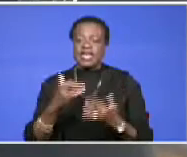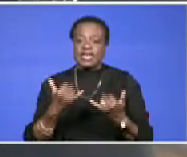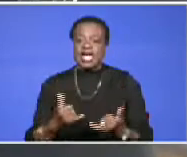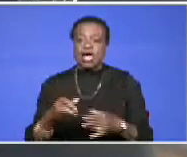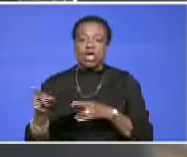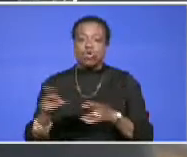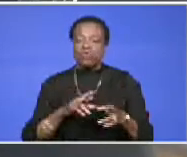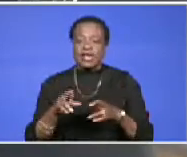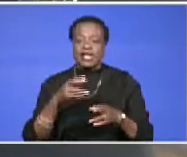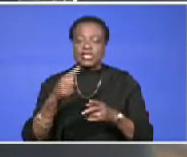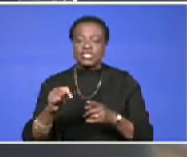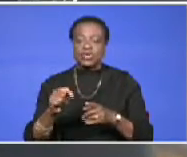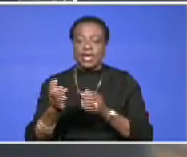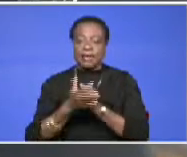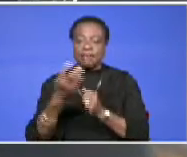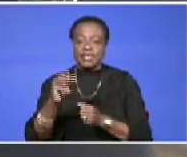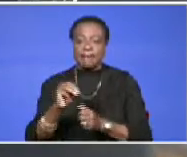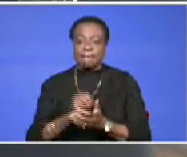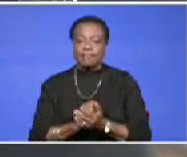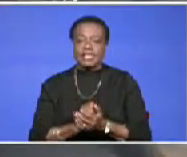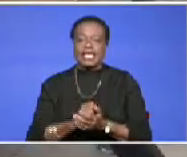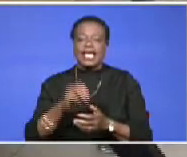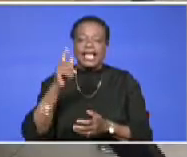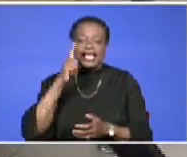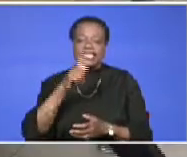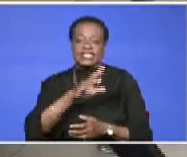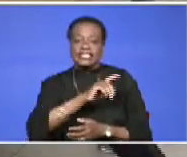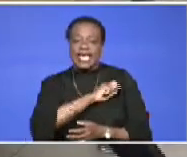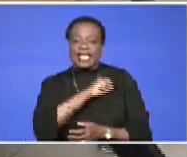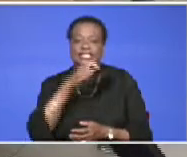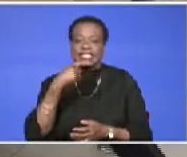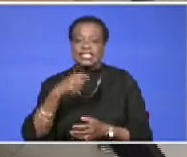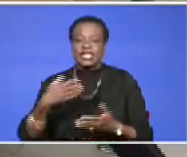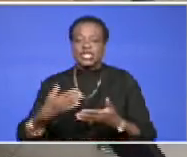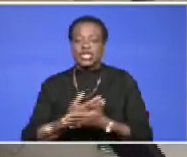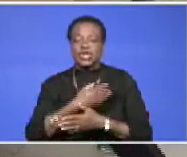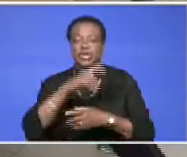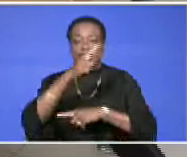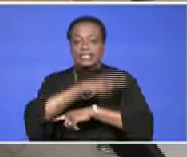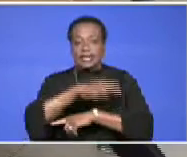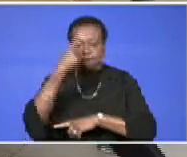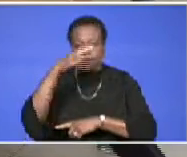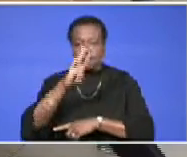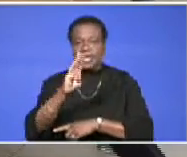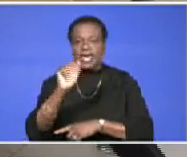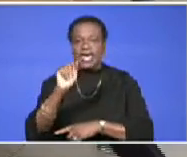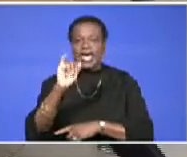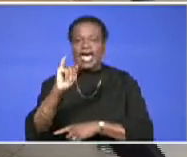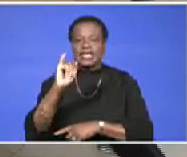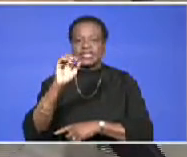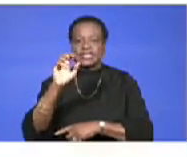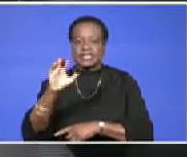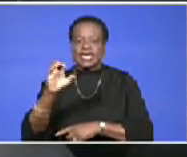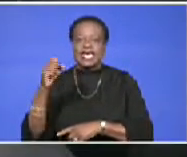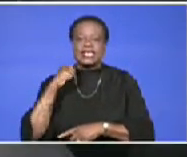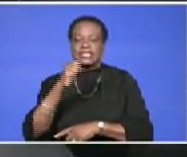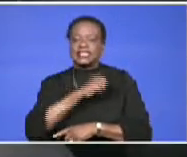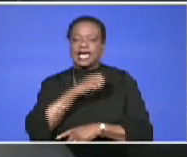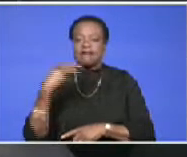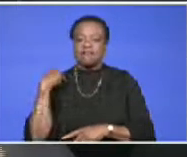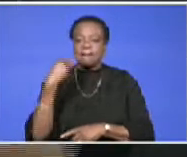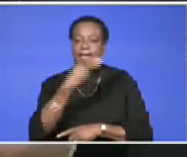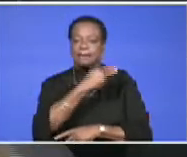employees. Union First President Lynn San says it's a new day for BAIC staff members. Now we will